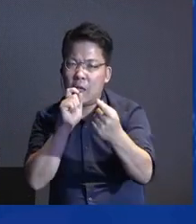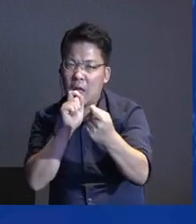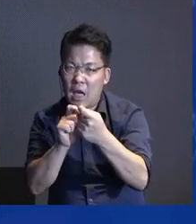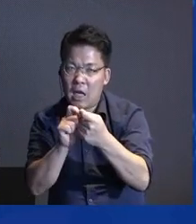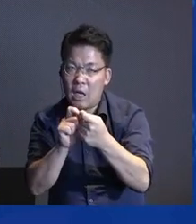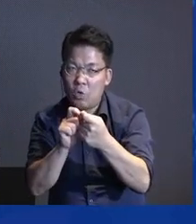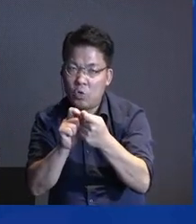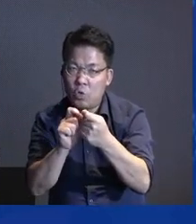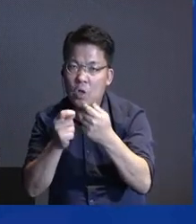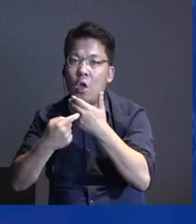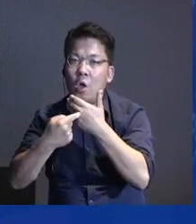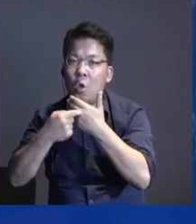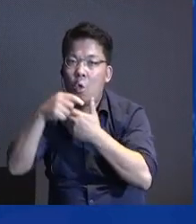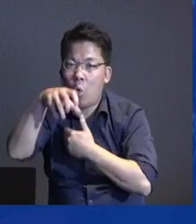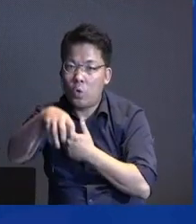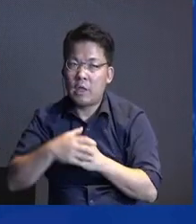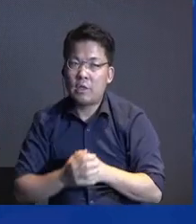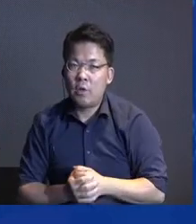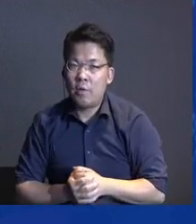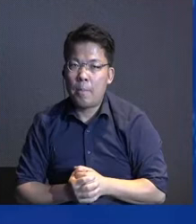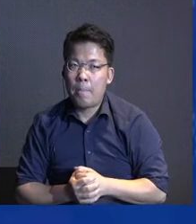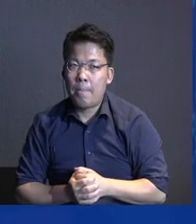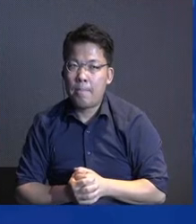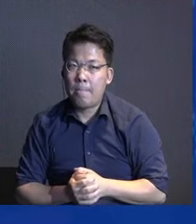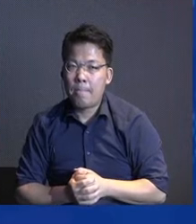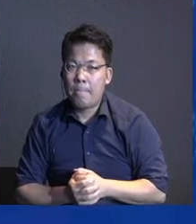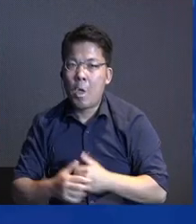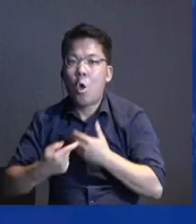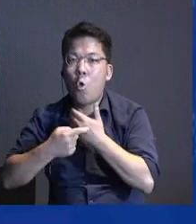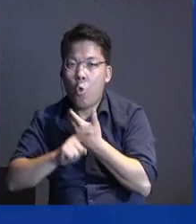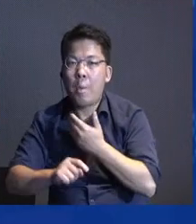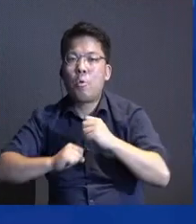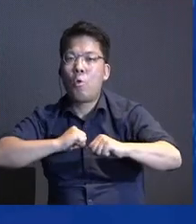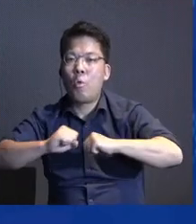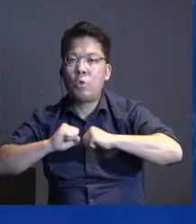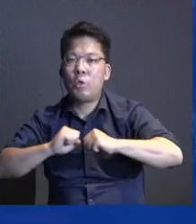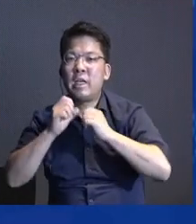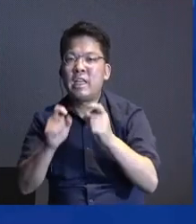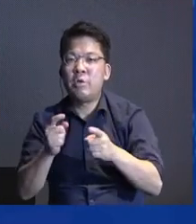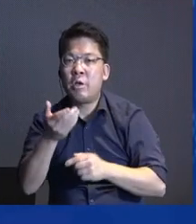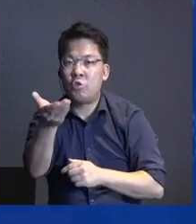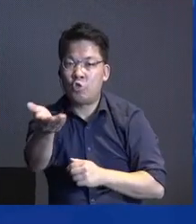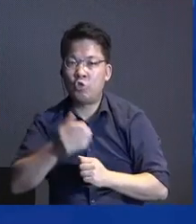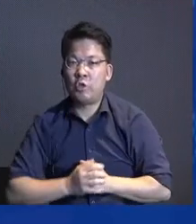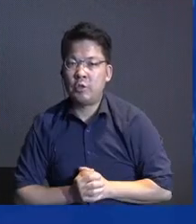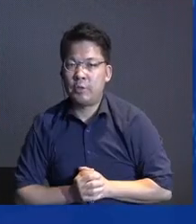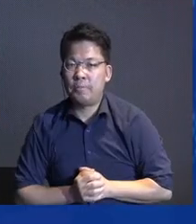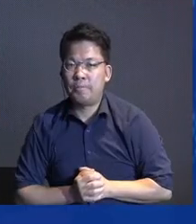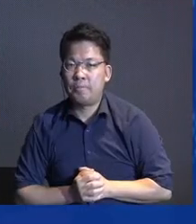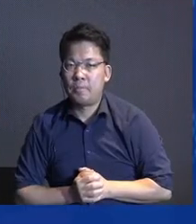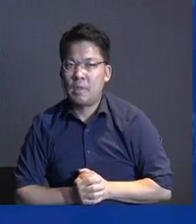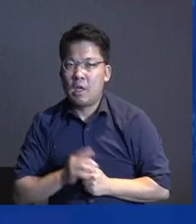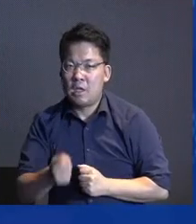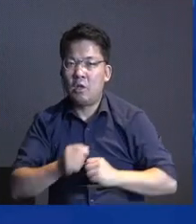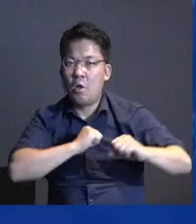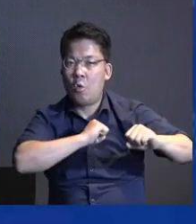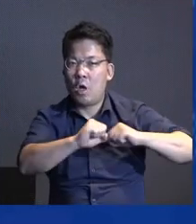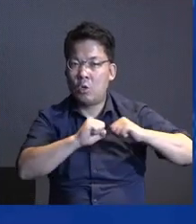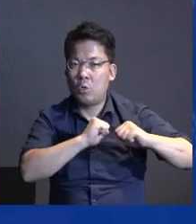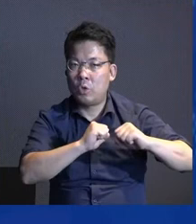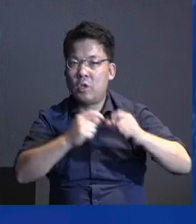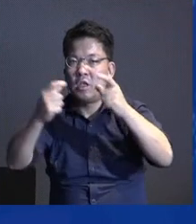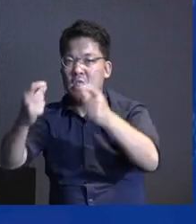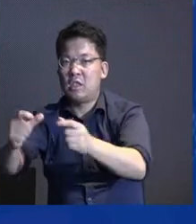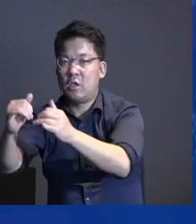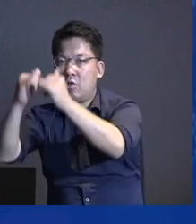participate. Through such activities, community members can become more interested in the welfare of the elderly